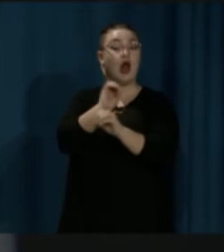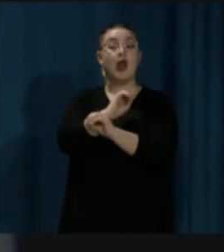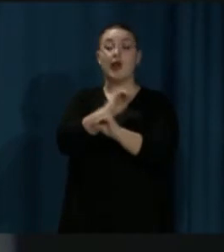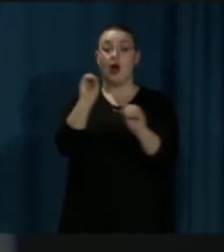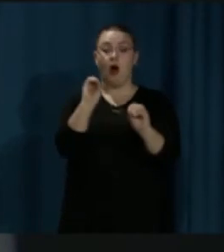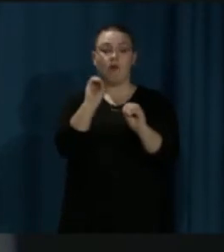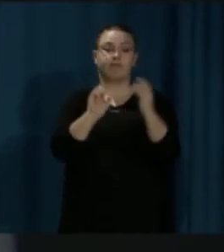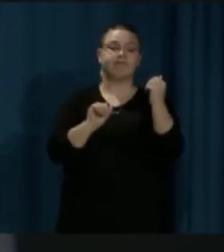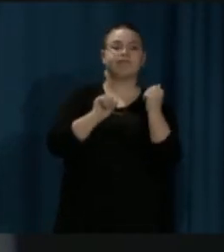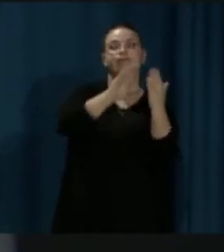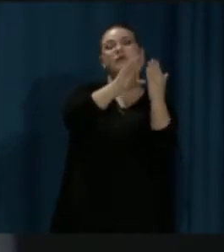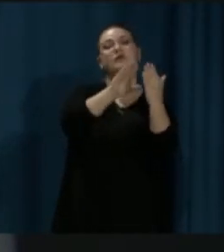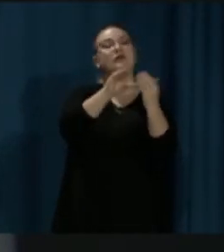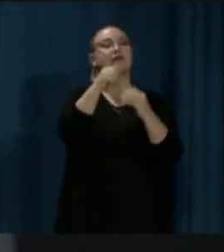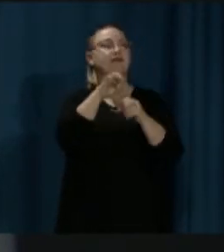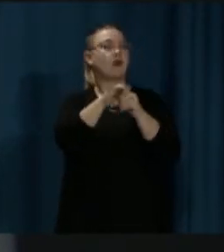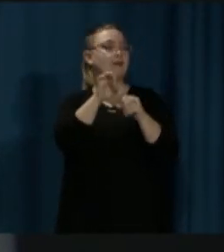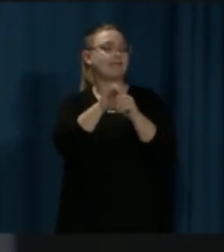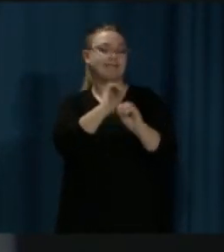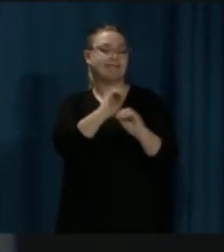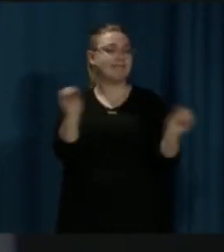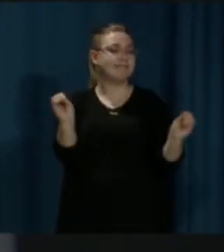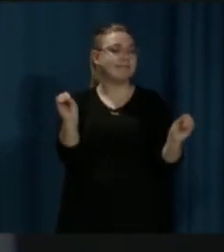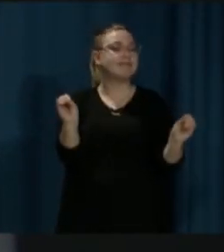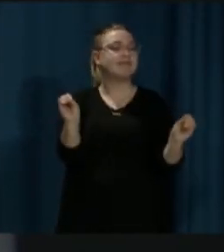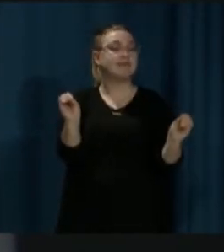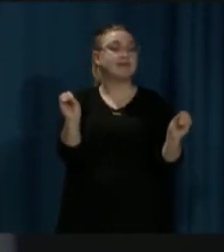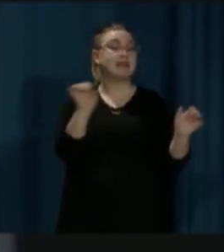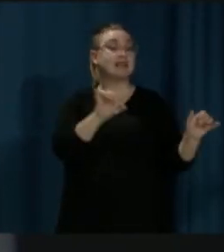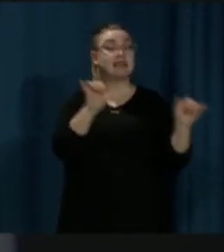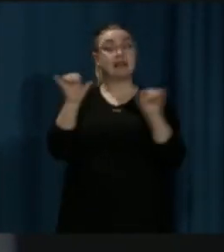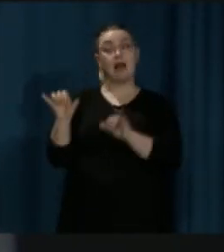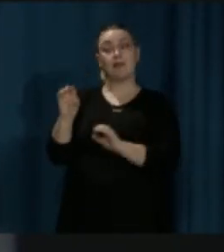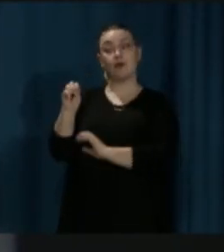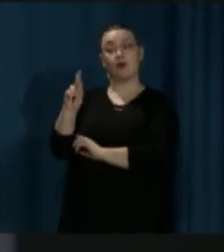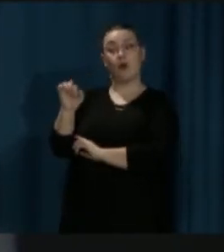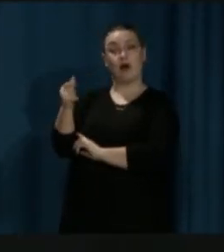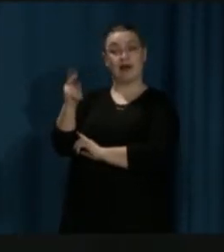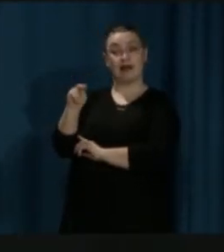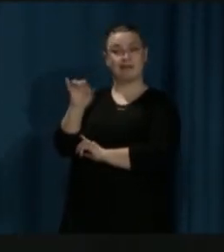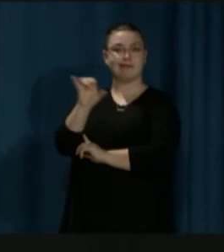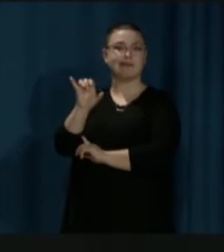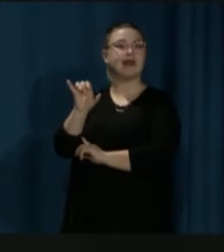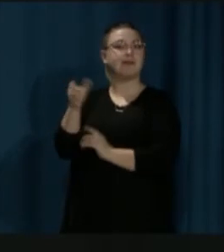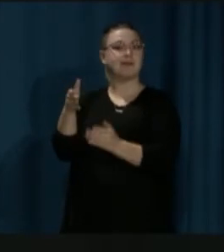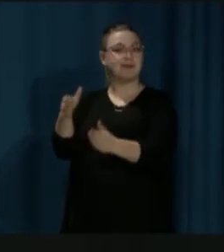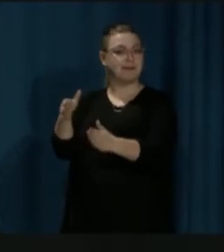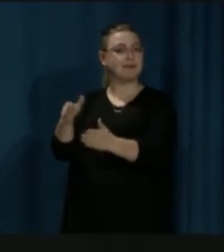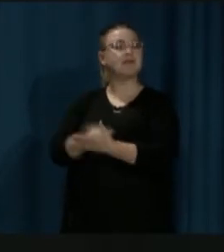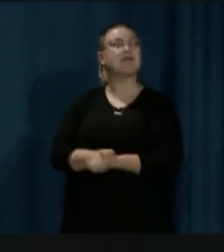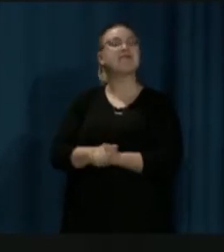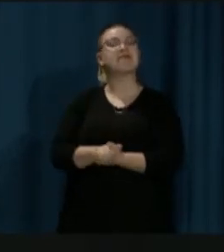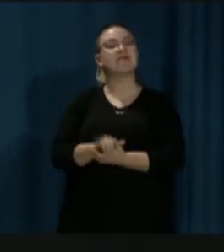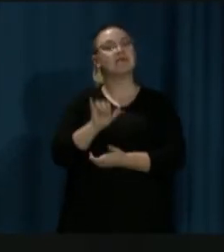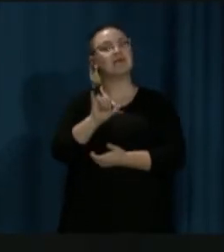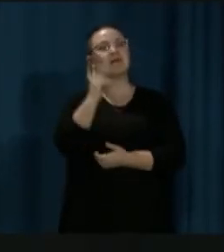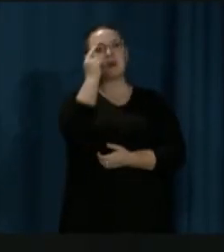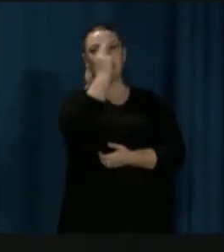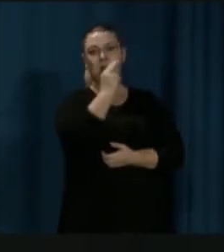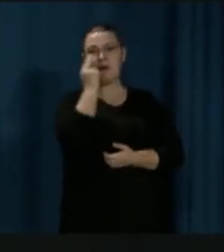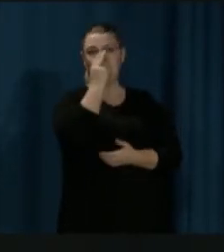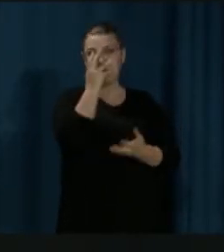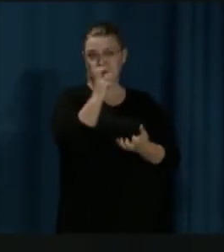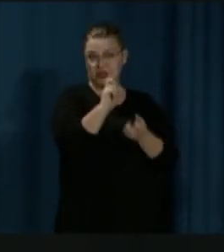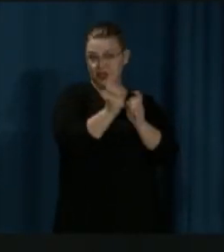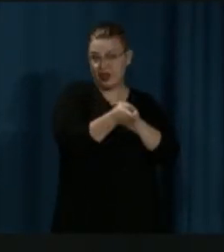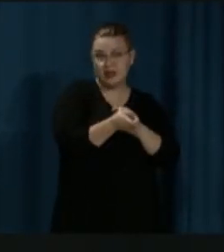wow. So it'll be similar to Oregon, where they do all mail-in voting. So I'm trying to imagine why Hawaii might do that, but one of the